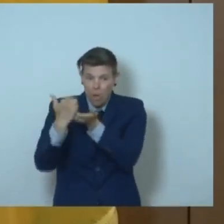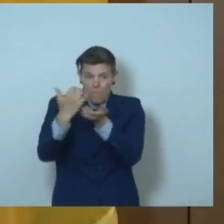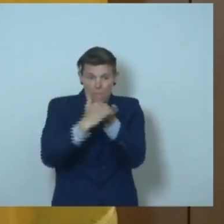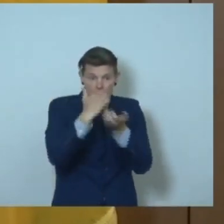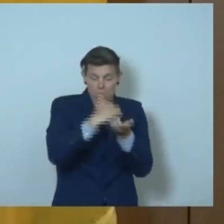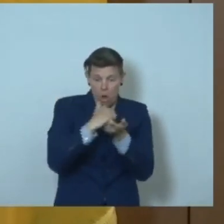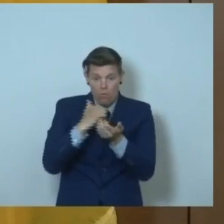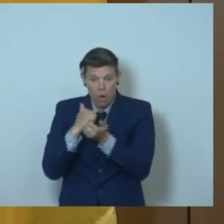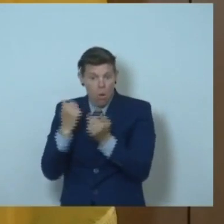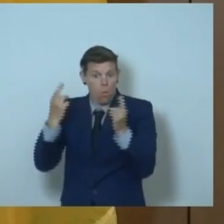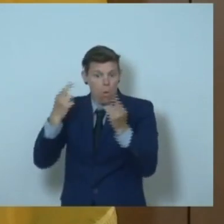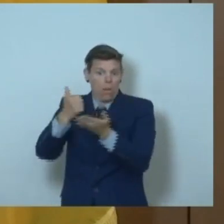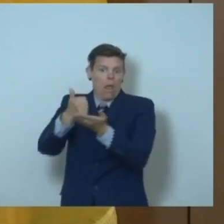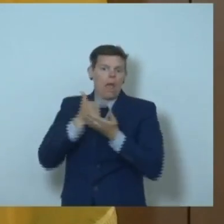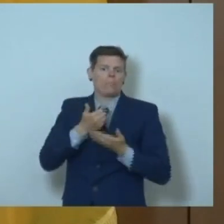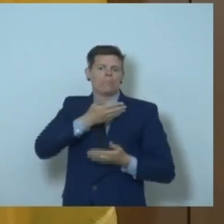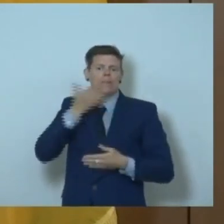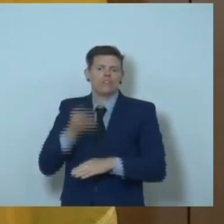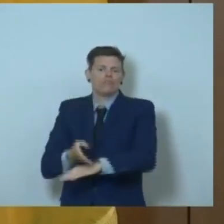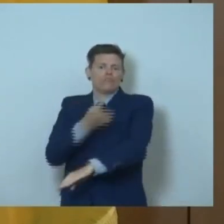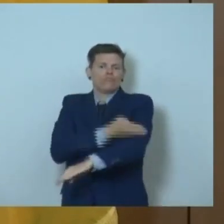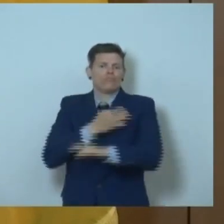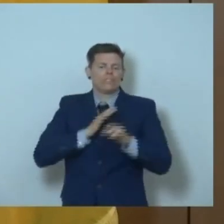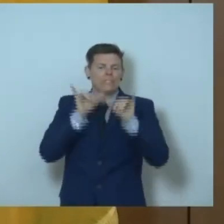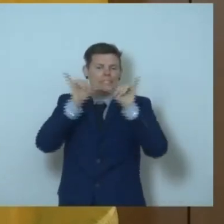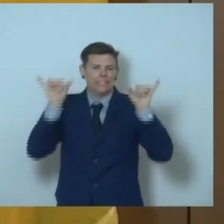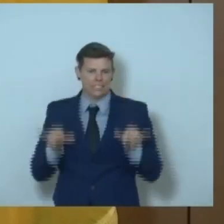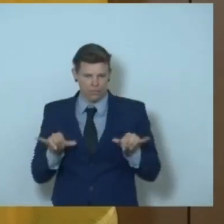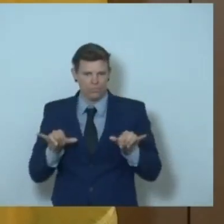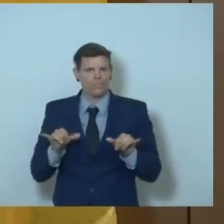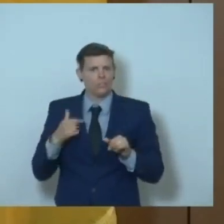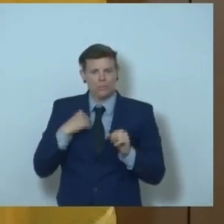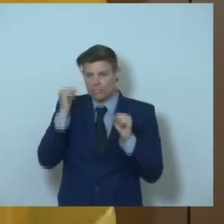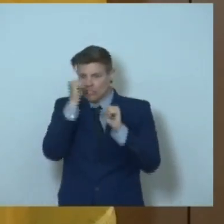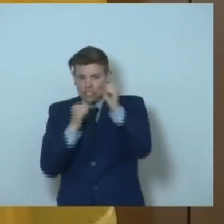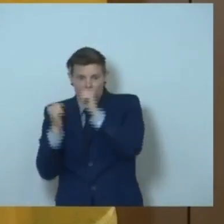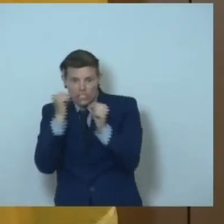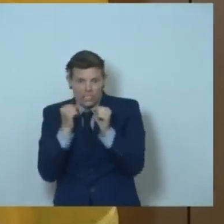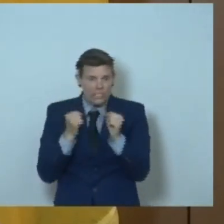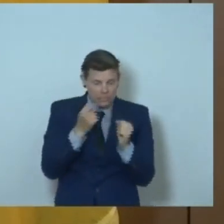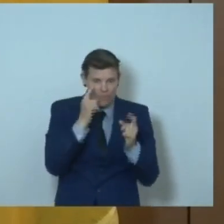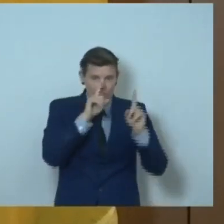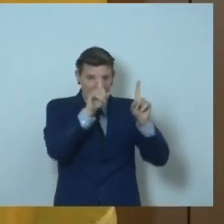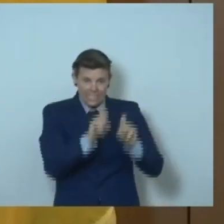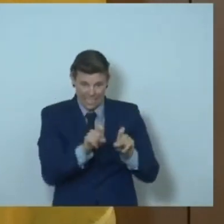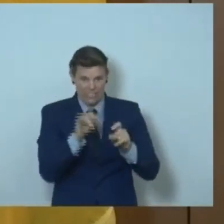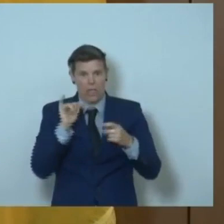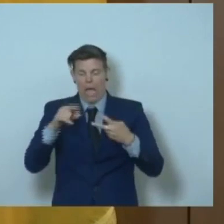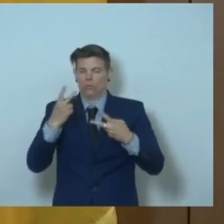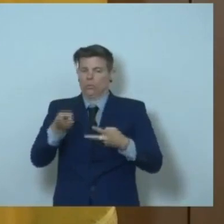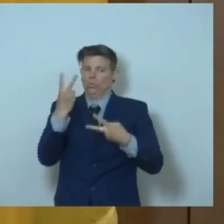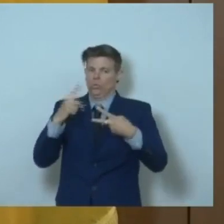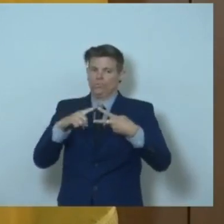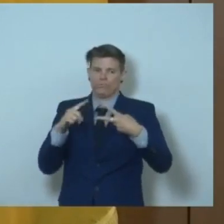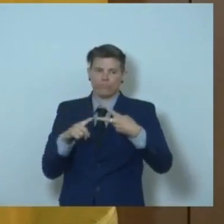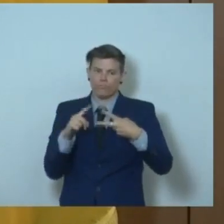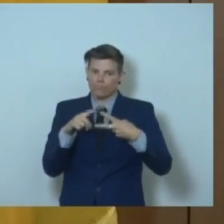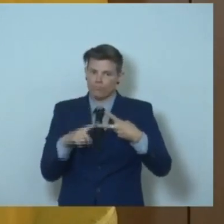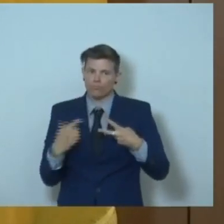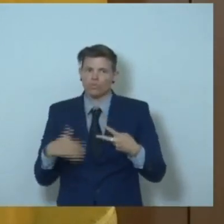our surveillance, testing strategies, and isolation strategies, just those in and of themselves, are, I